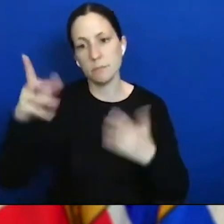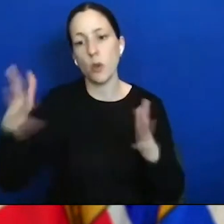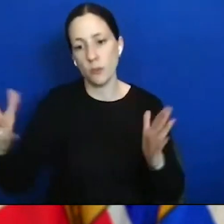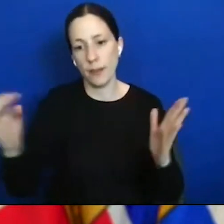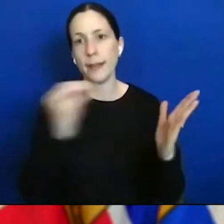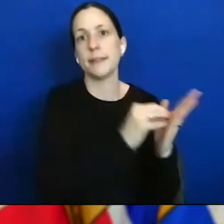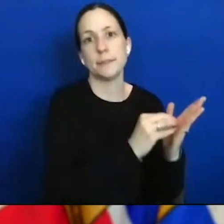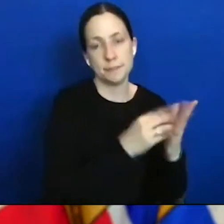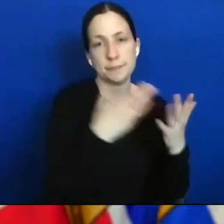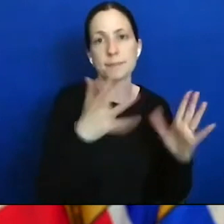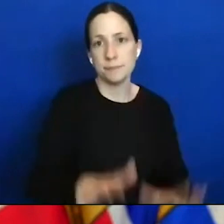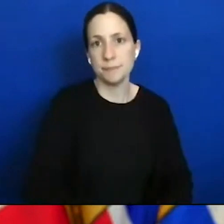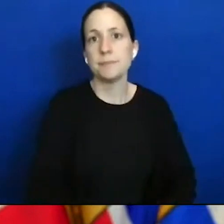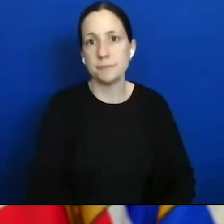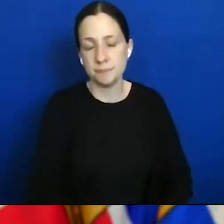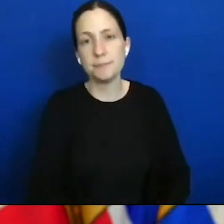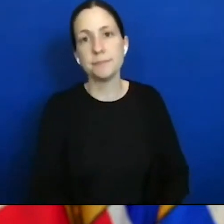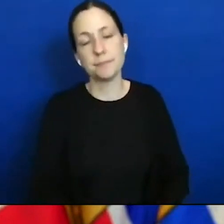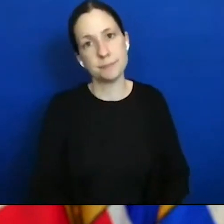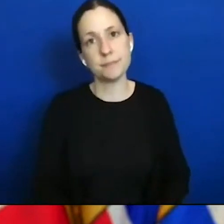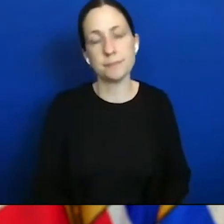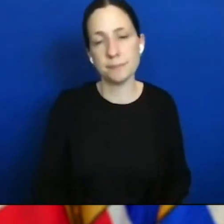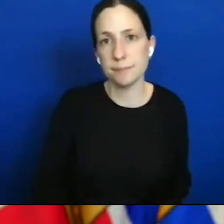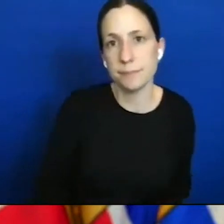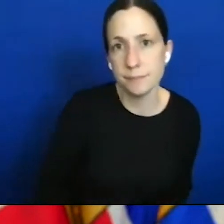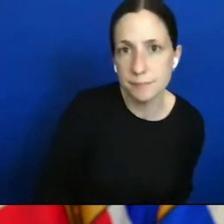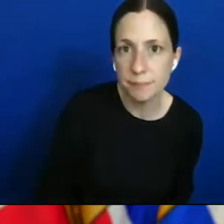were registered.